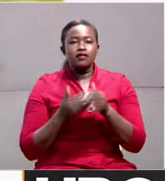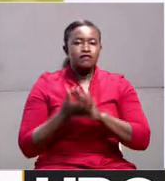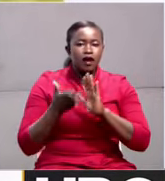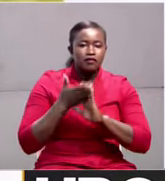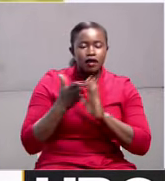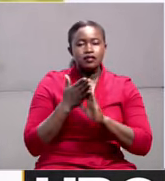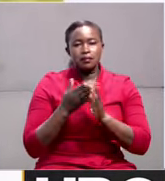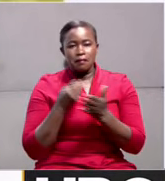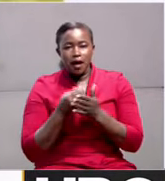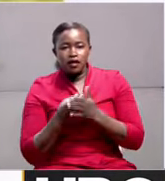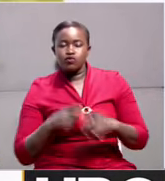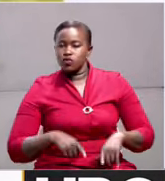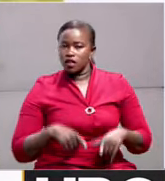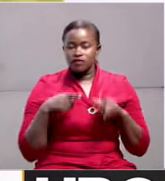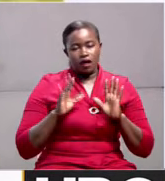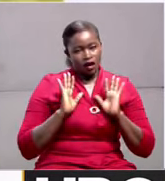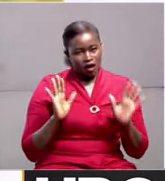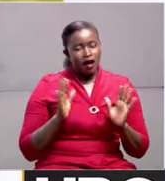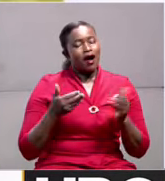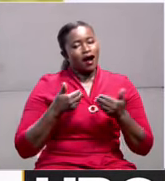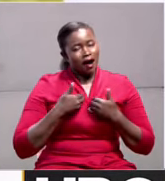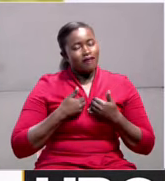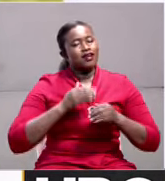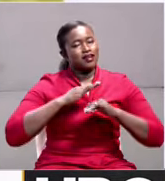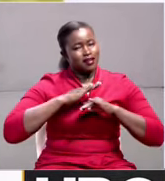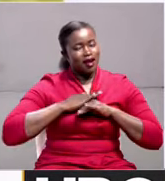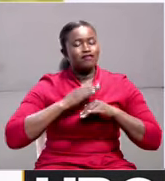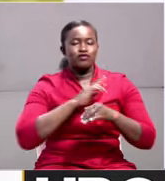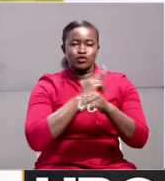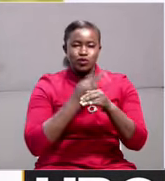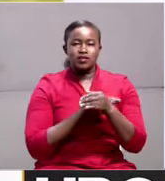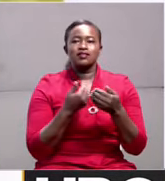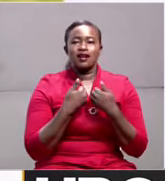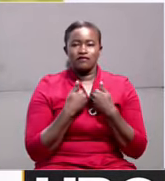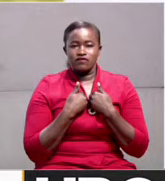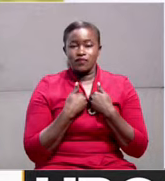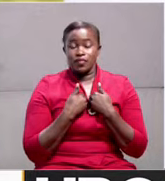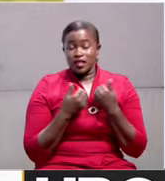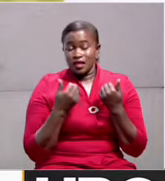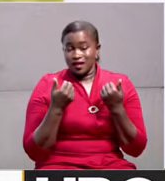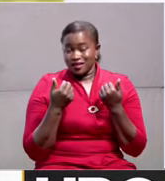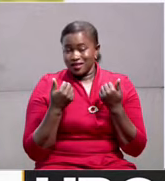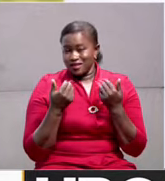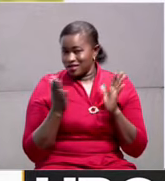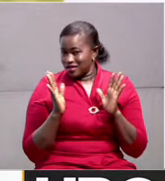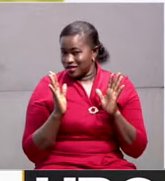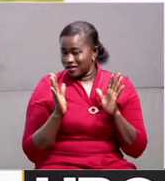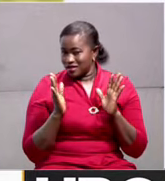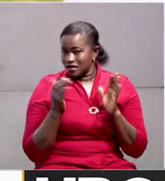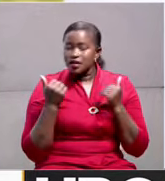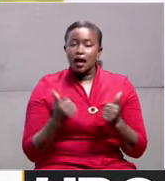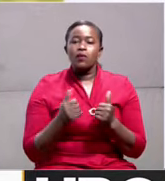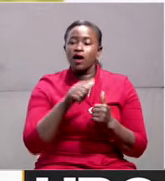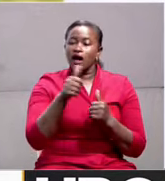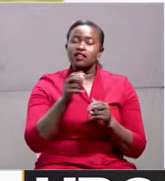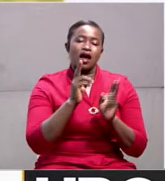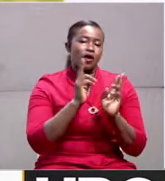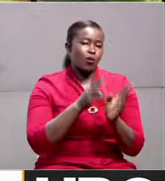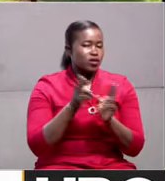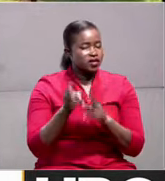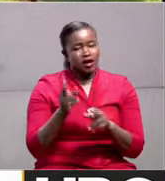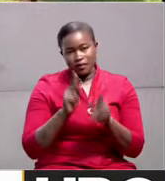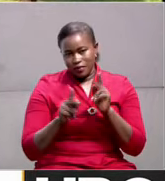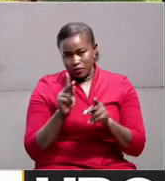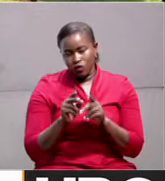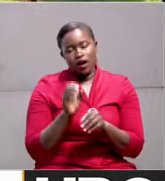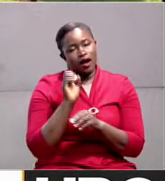survival. I have enough resources. So for my ordinary people, my advice